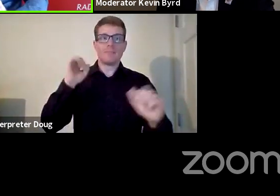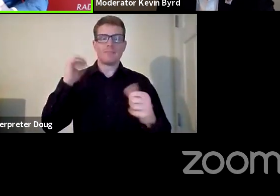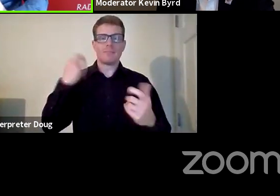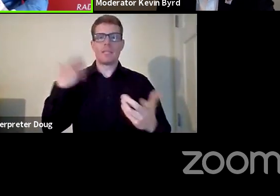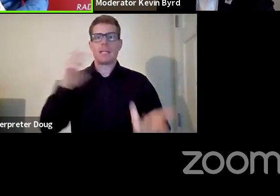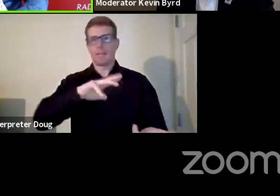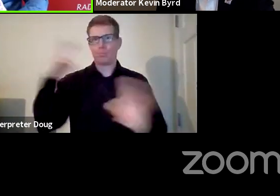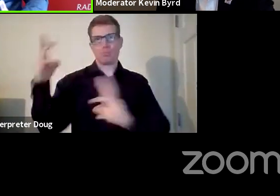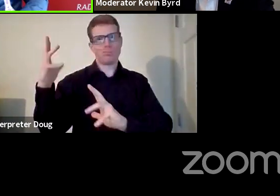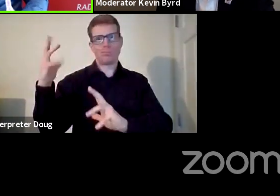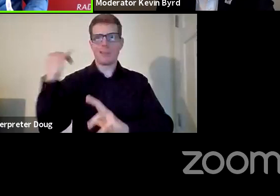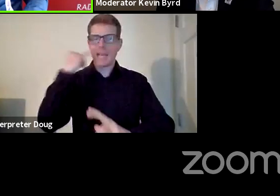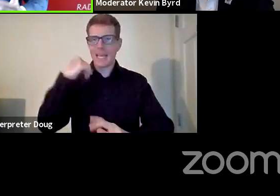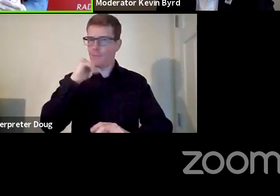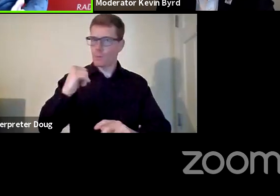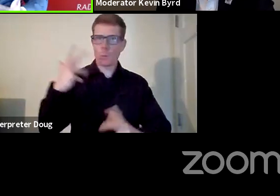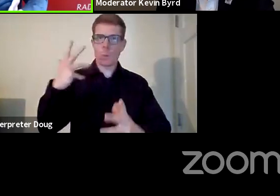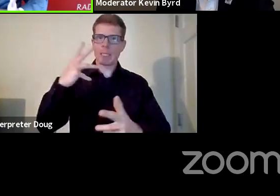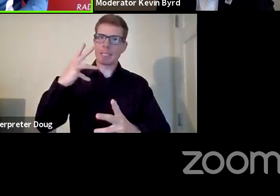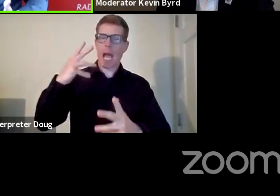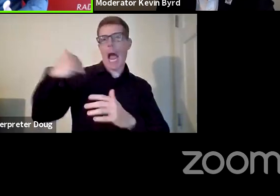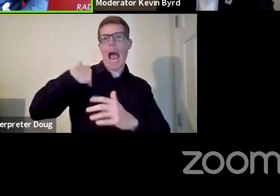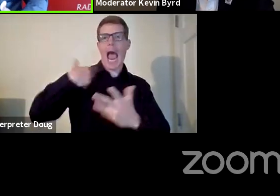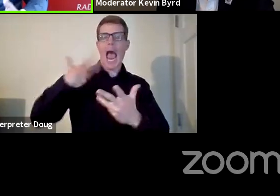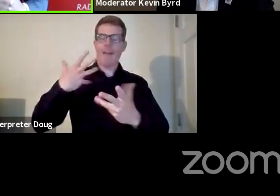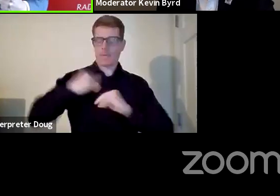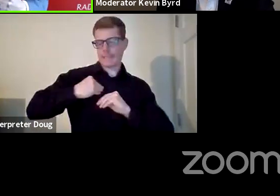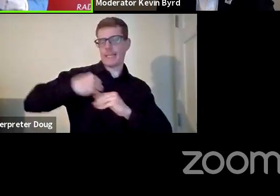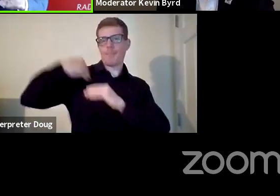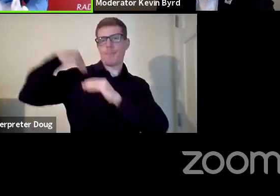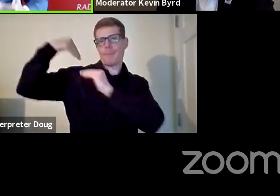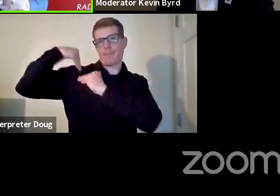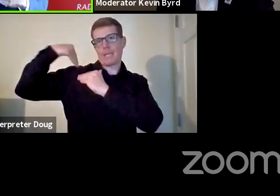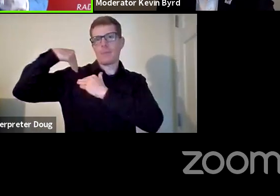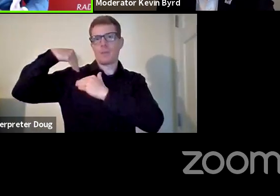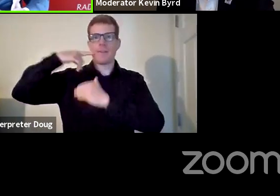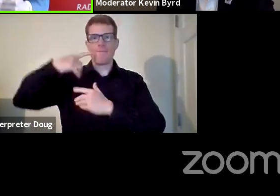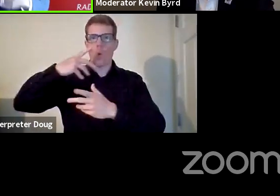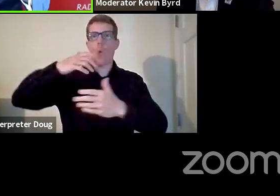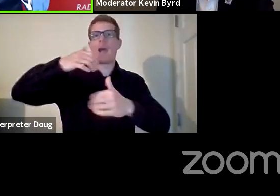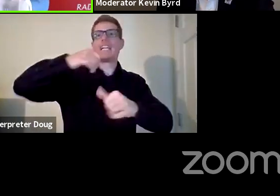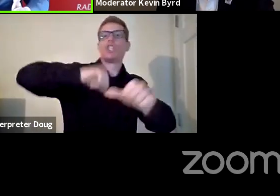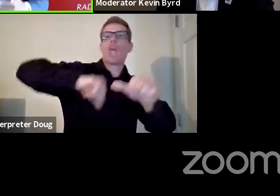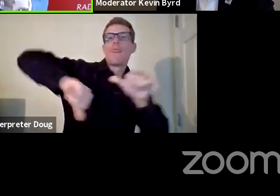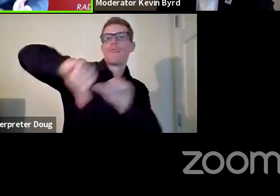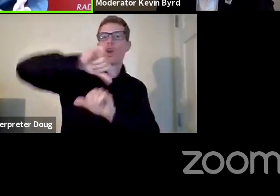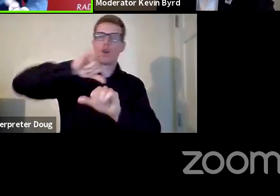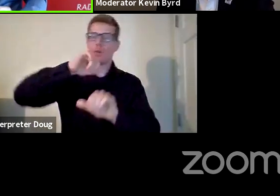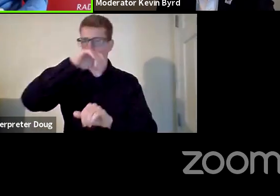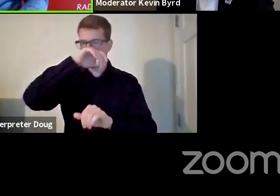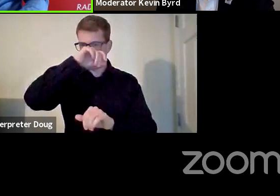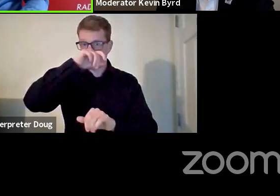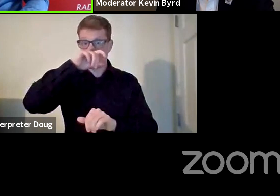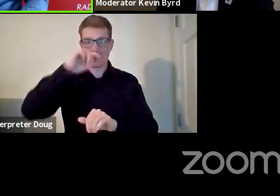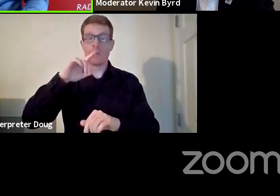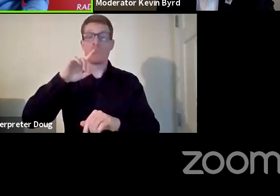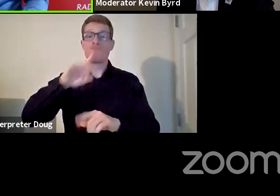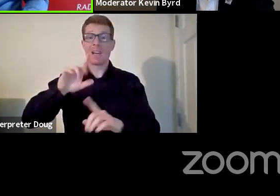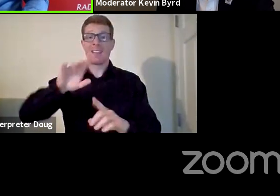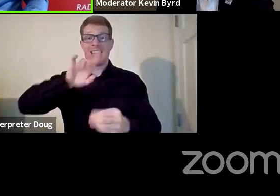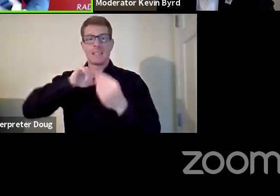but it really comes down to that social responsibility and what individual students, what choices they're going to